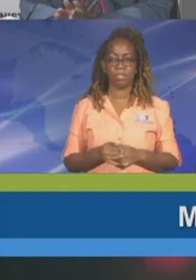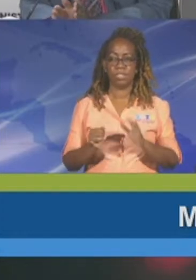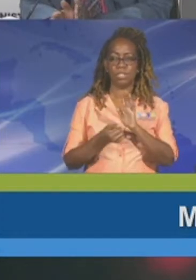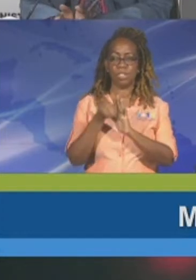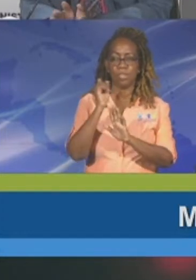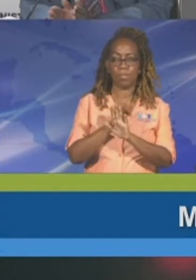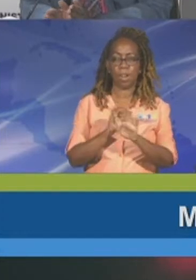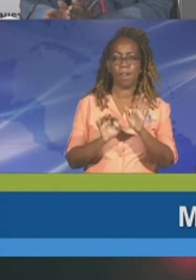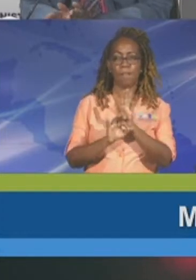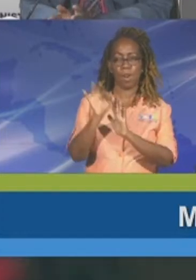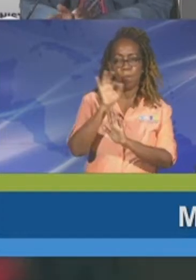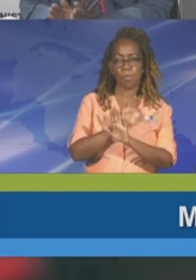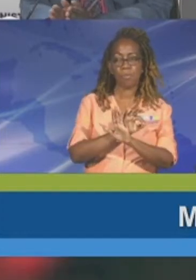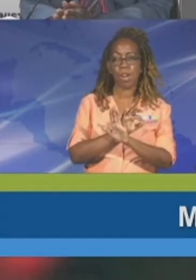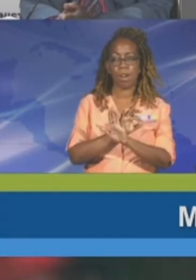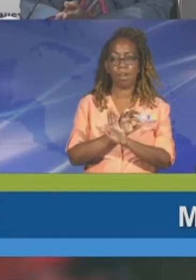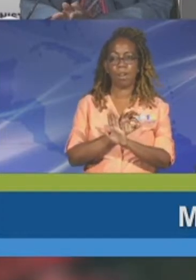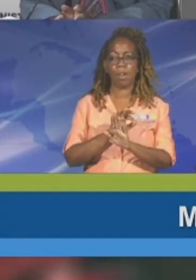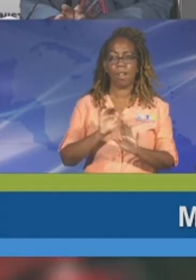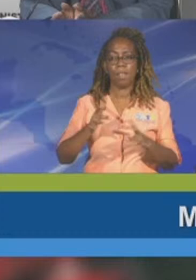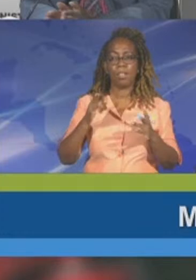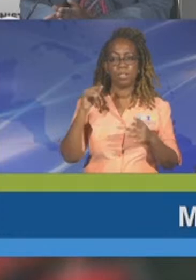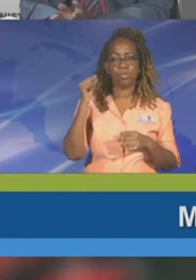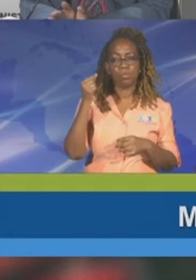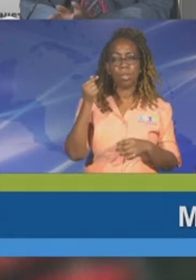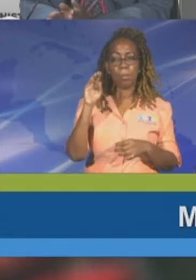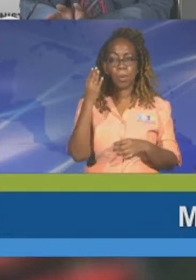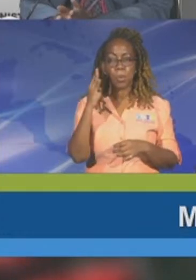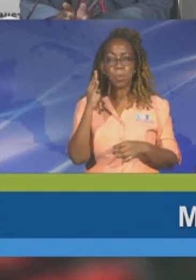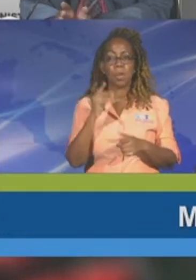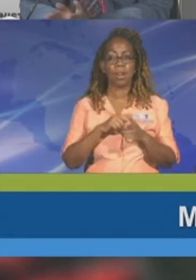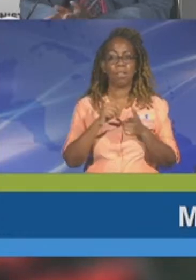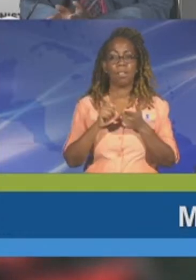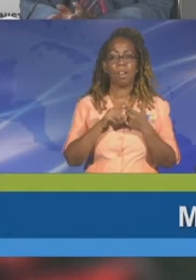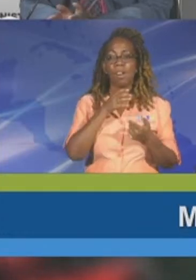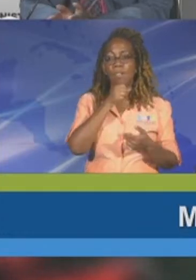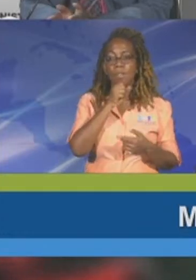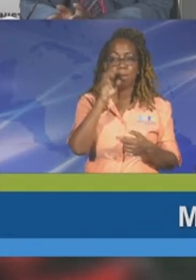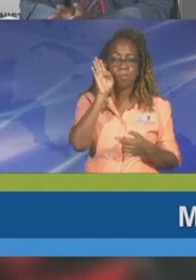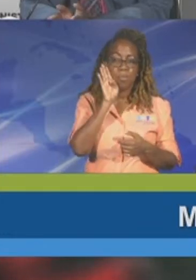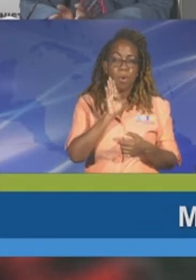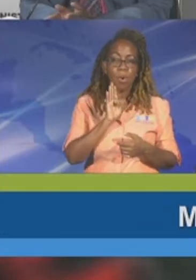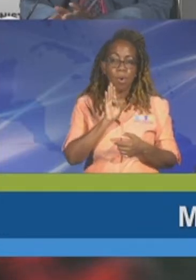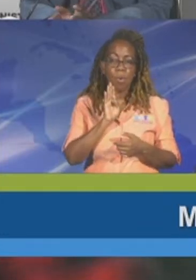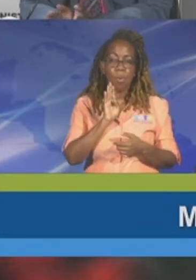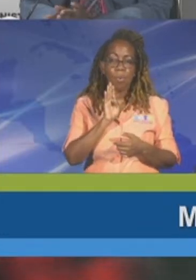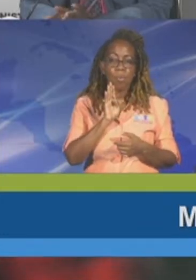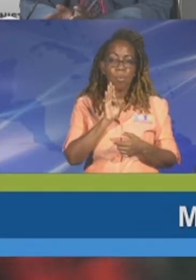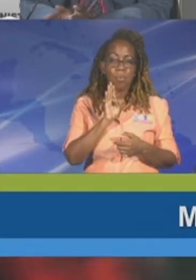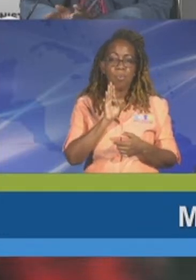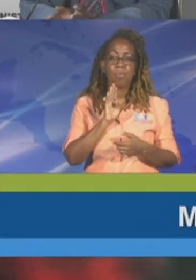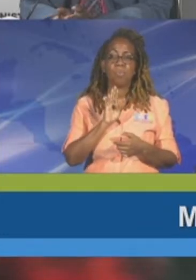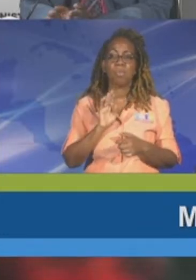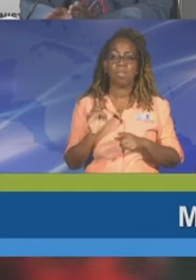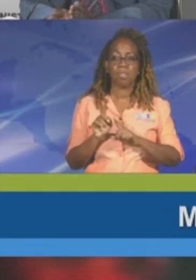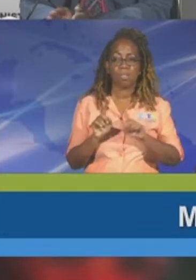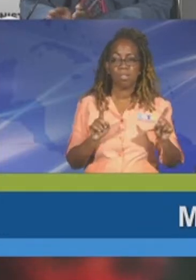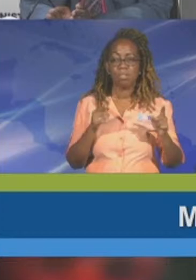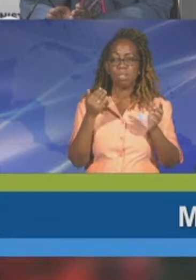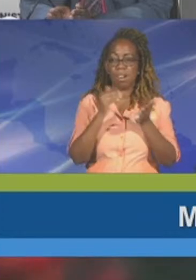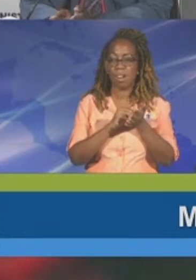to the right, light green and blue, and then the orange or brown on the extreme right, again